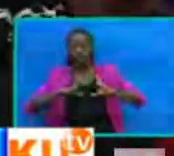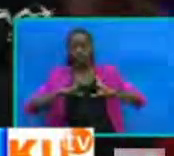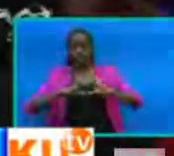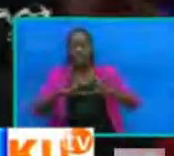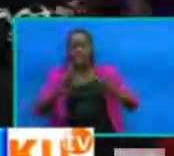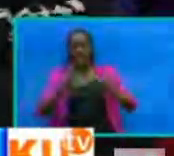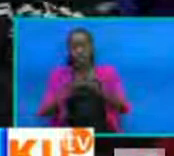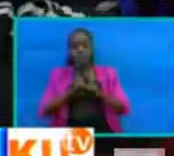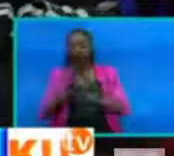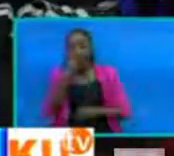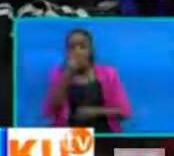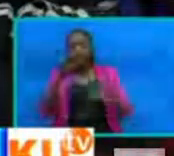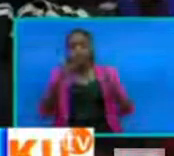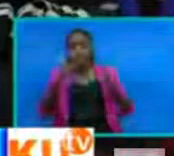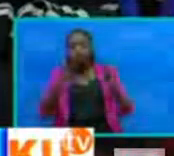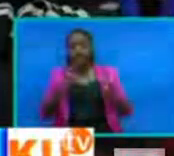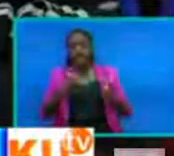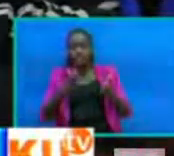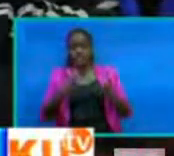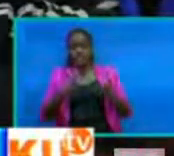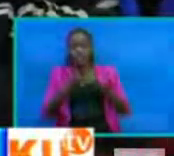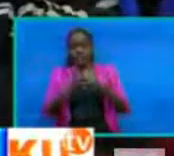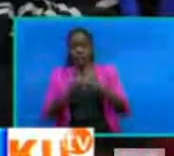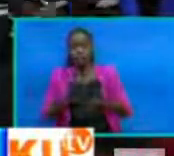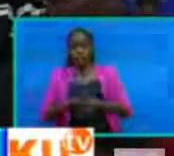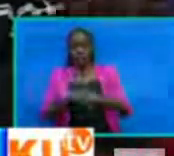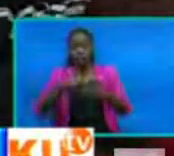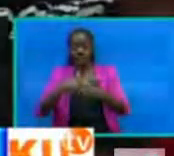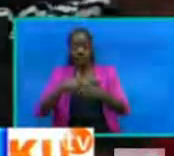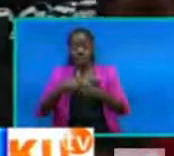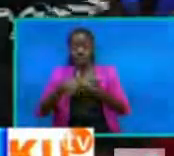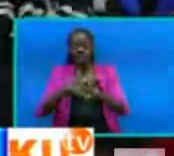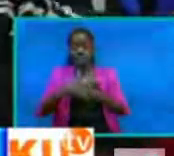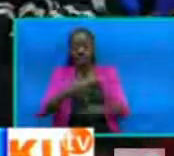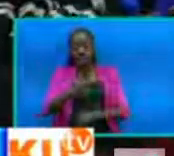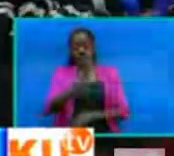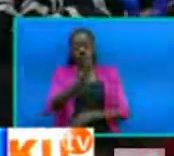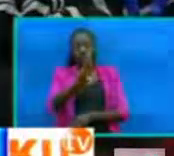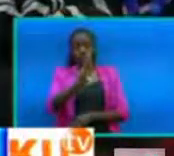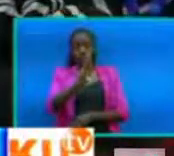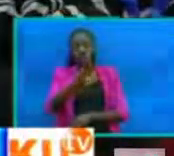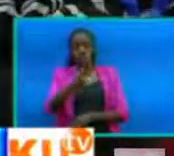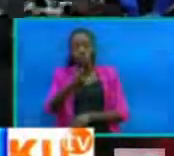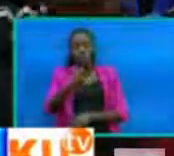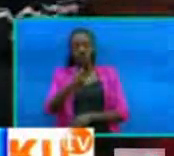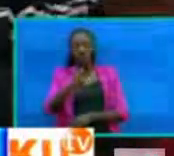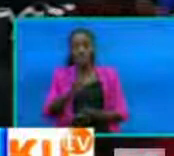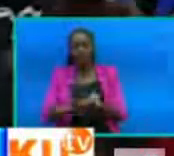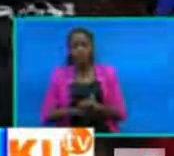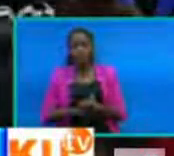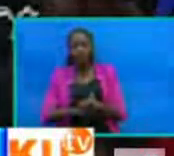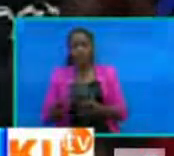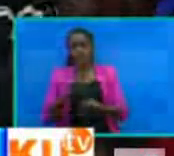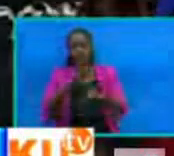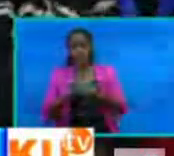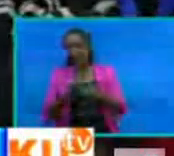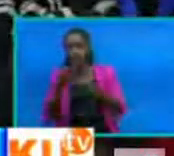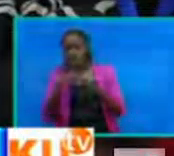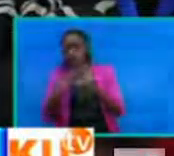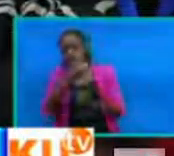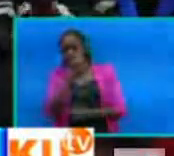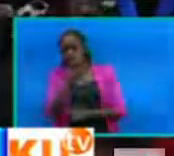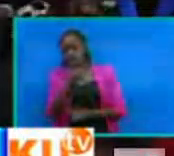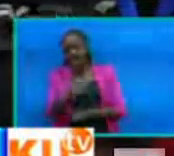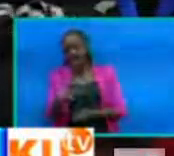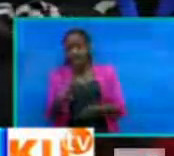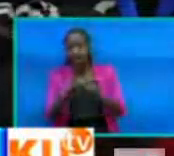better players. There are football academies in Europe who are trying it out, that when an 8 or a 9-year-old